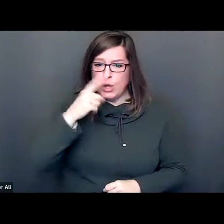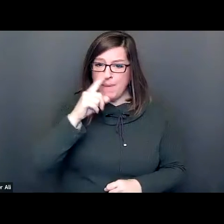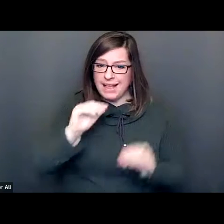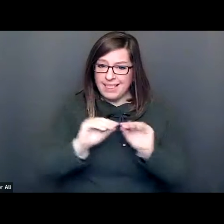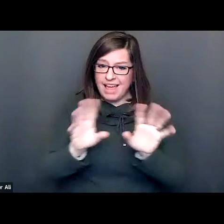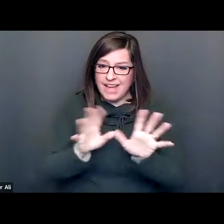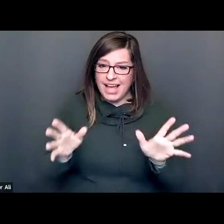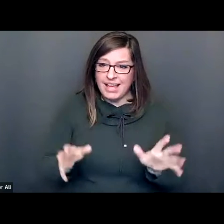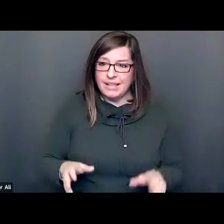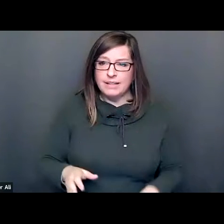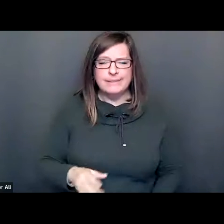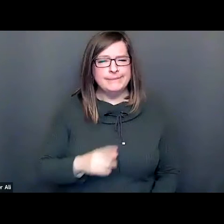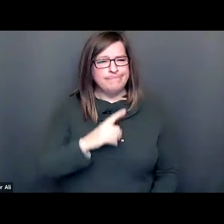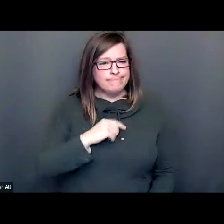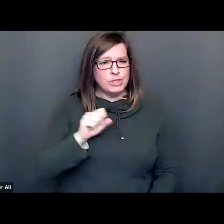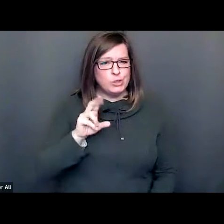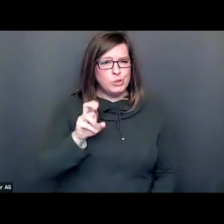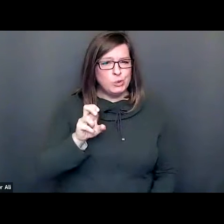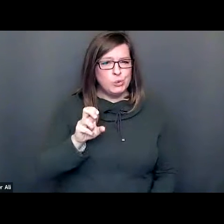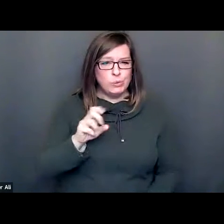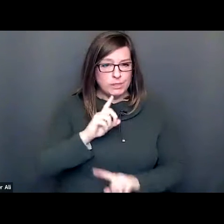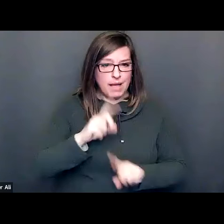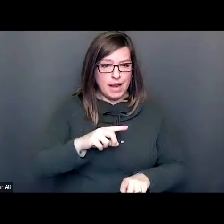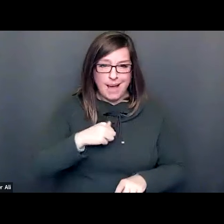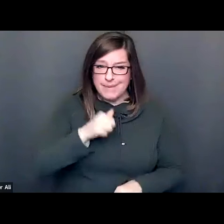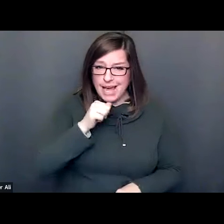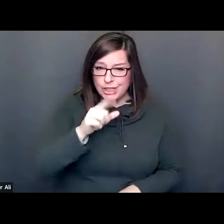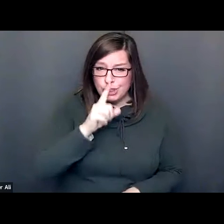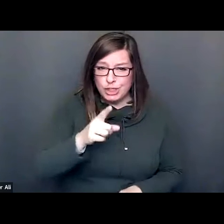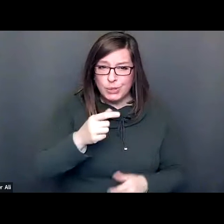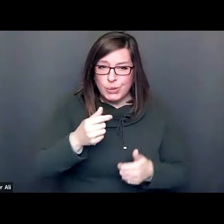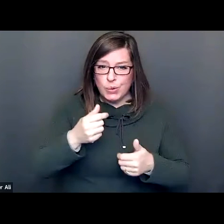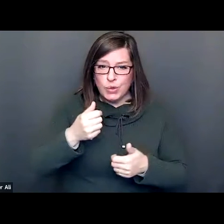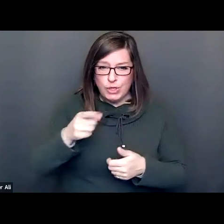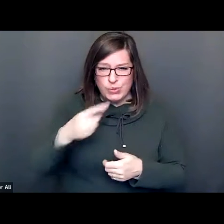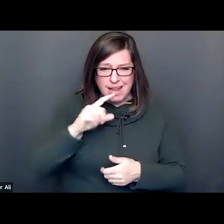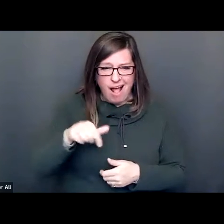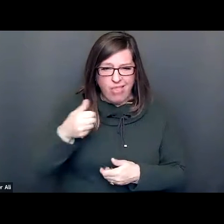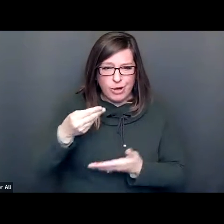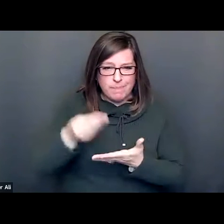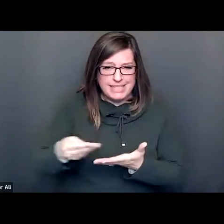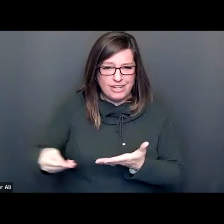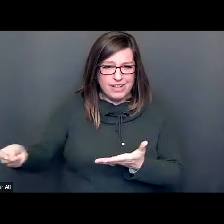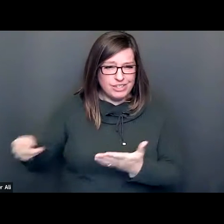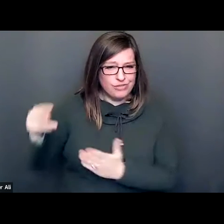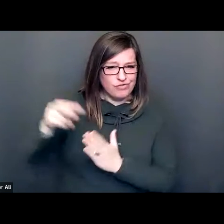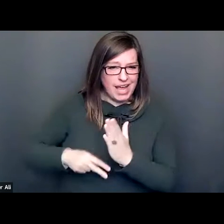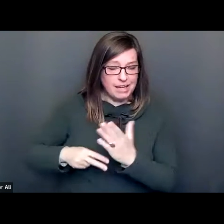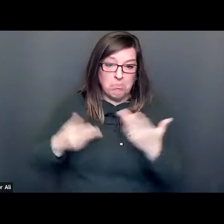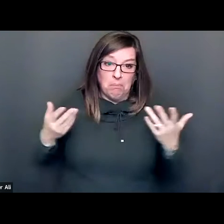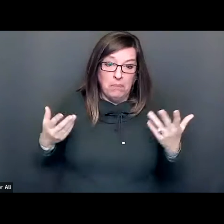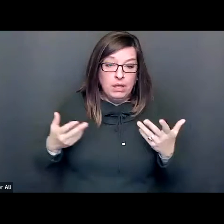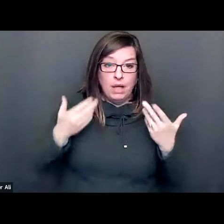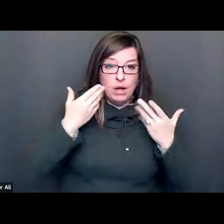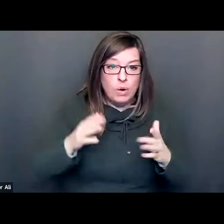I'm not sure what materials that you're referring to, but what I can say is New York State has